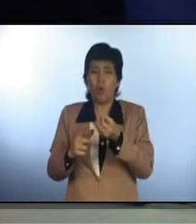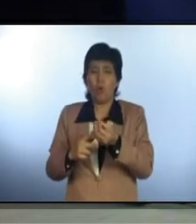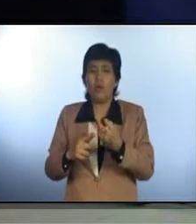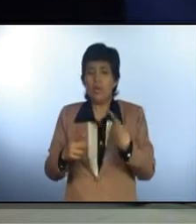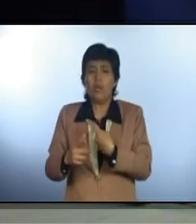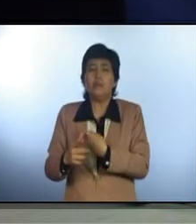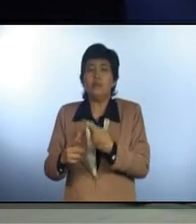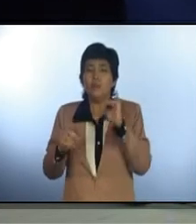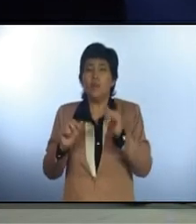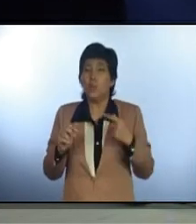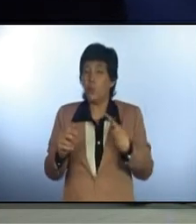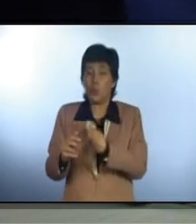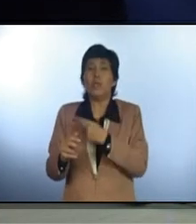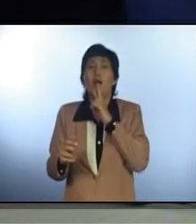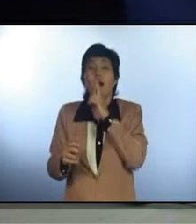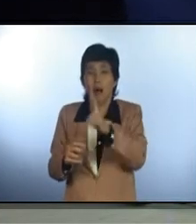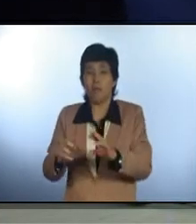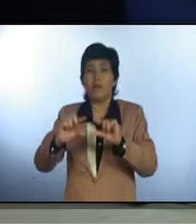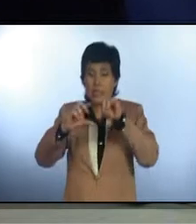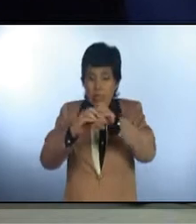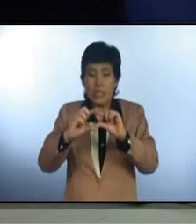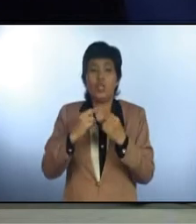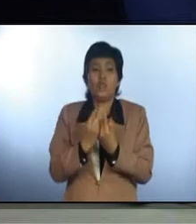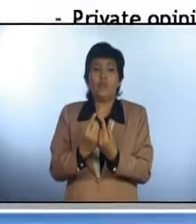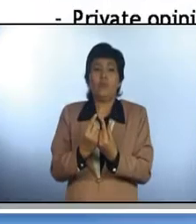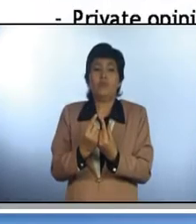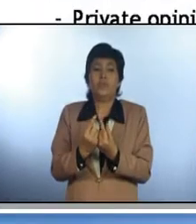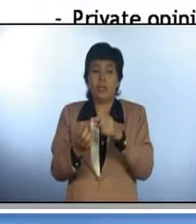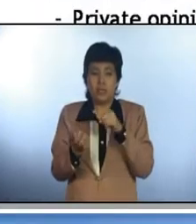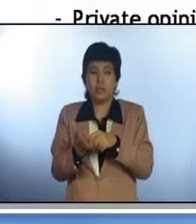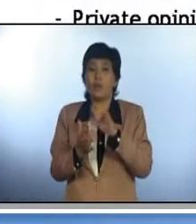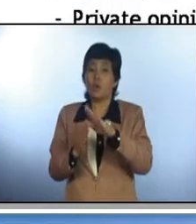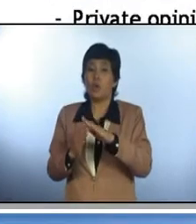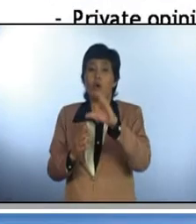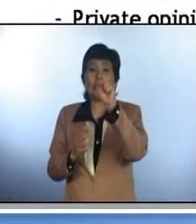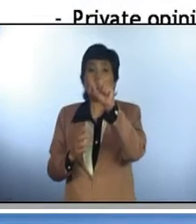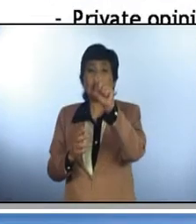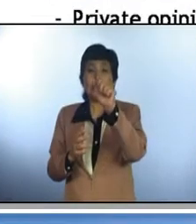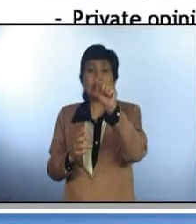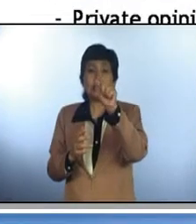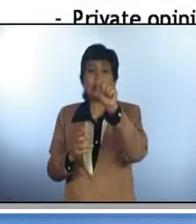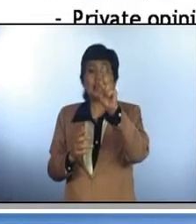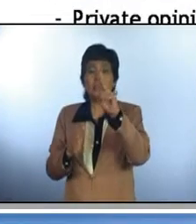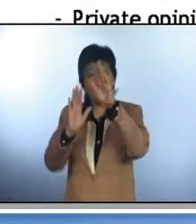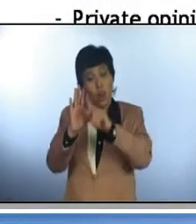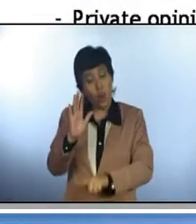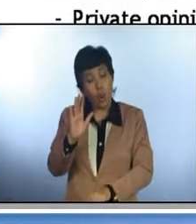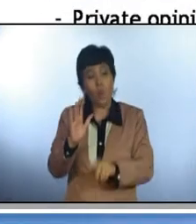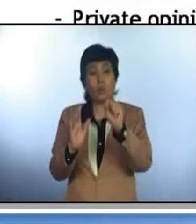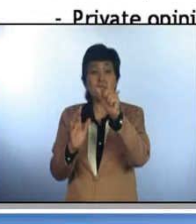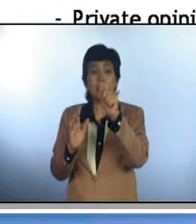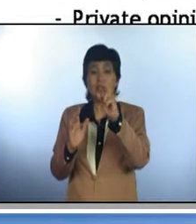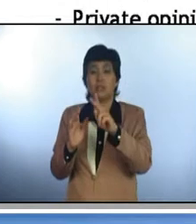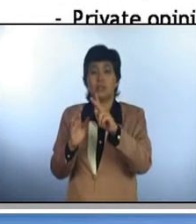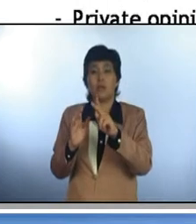we are a group. We are a group of people, yeah? Next one is your status. Low status